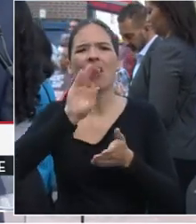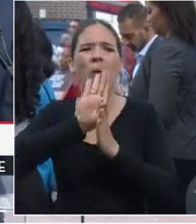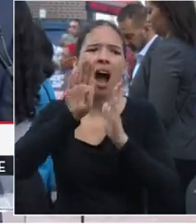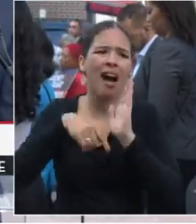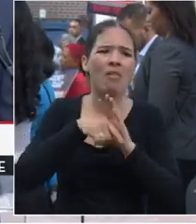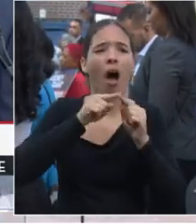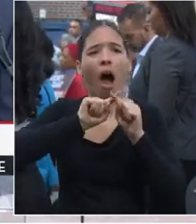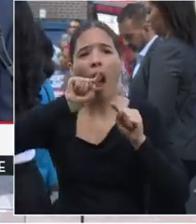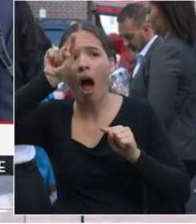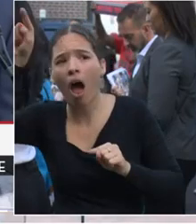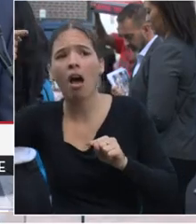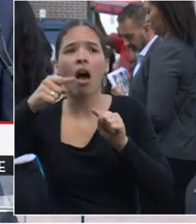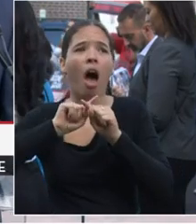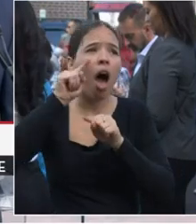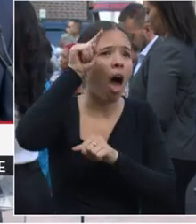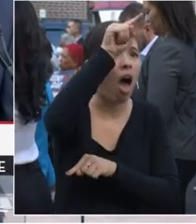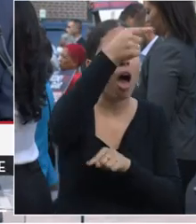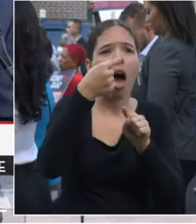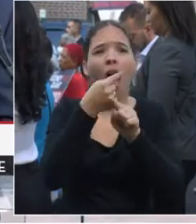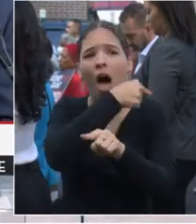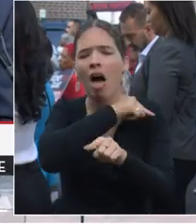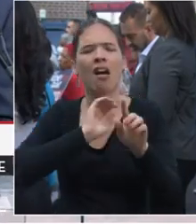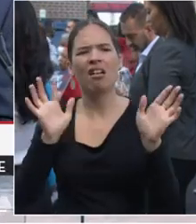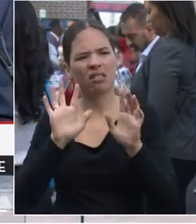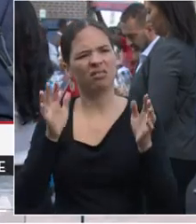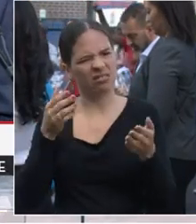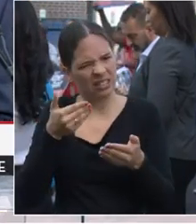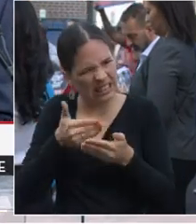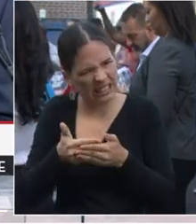when you can work right here in the community.